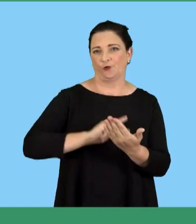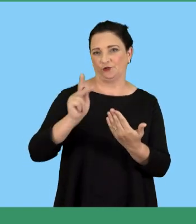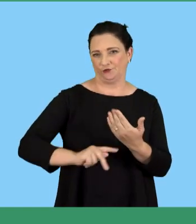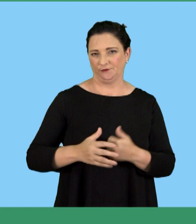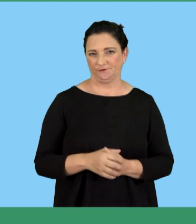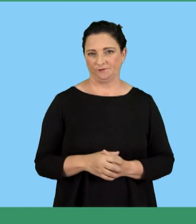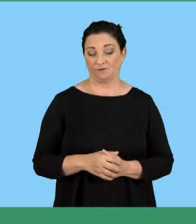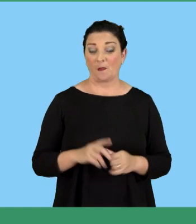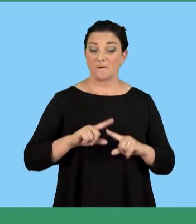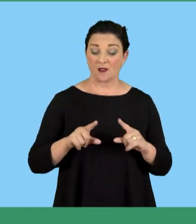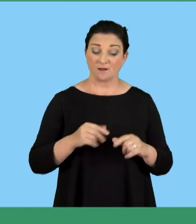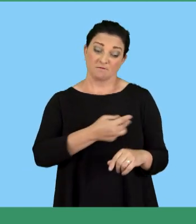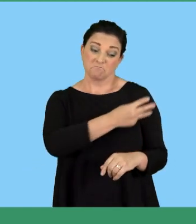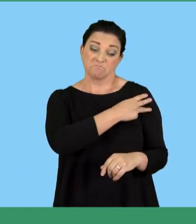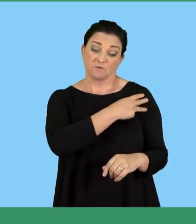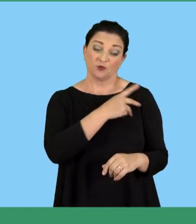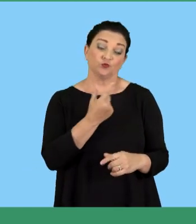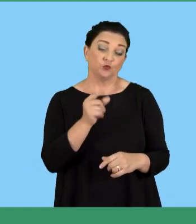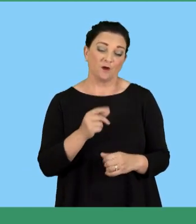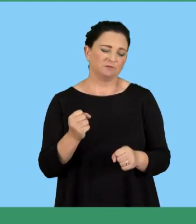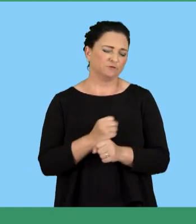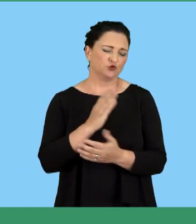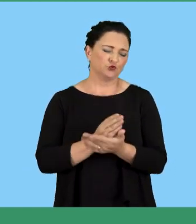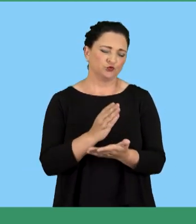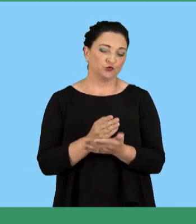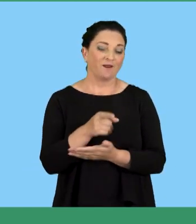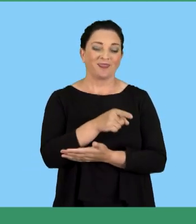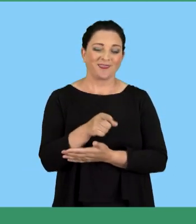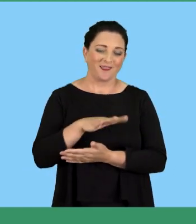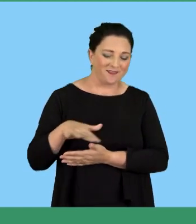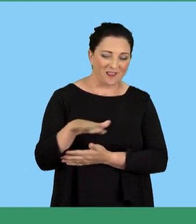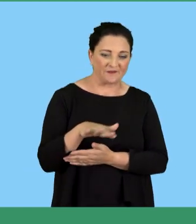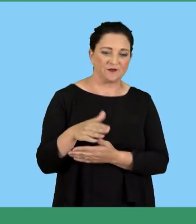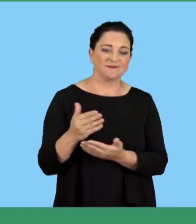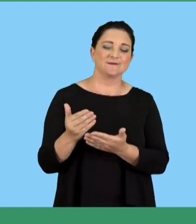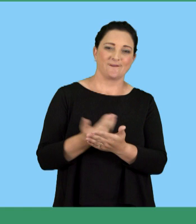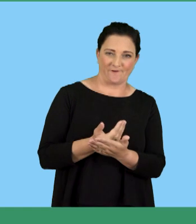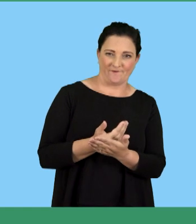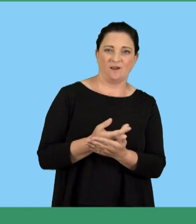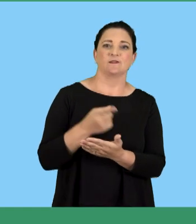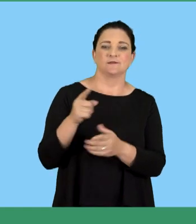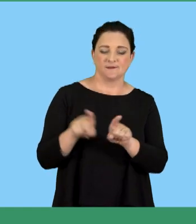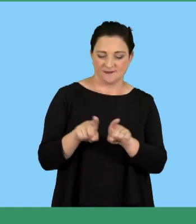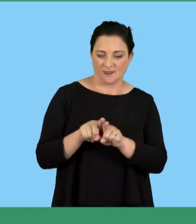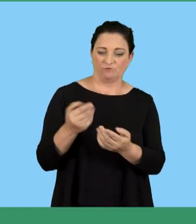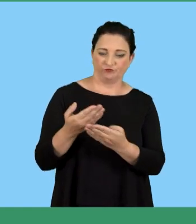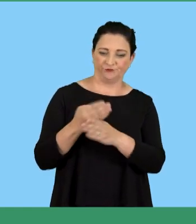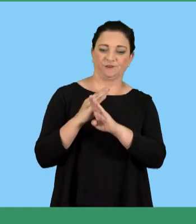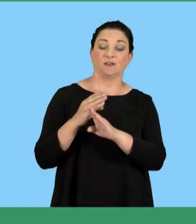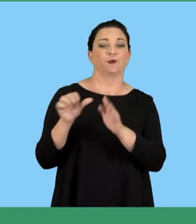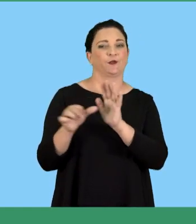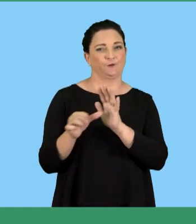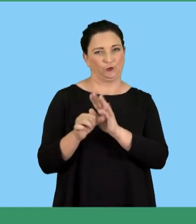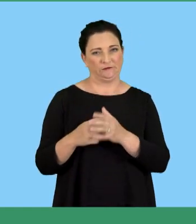ensures that the working environment is safe for employees, and they also ensure that they protect the environment as a key area of